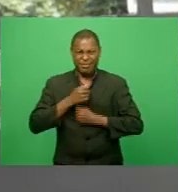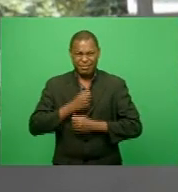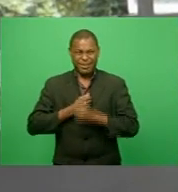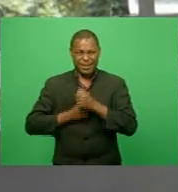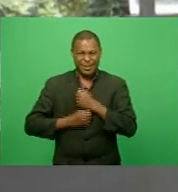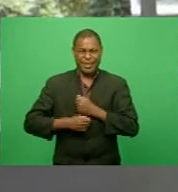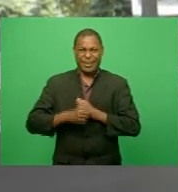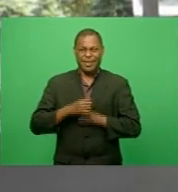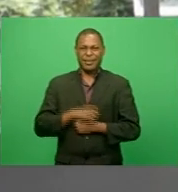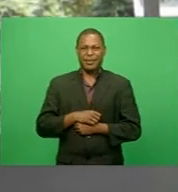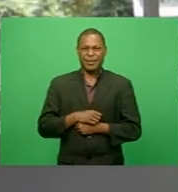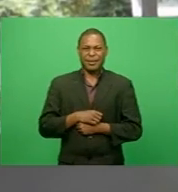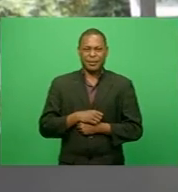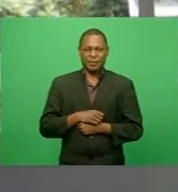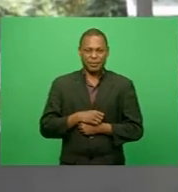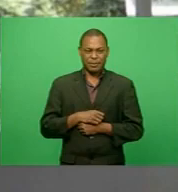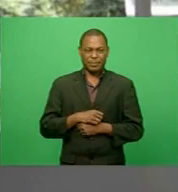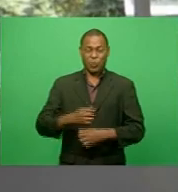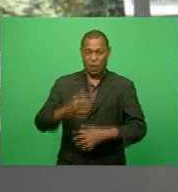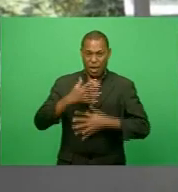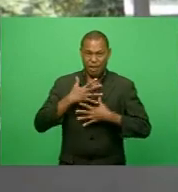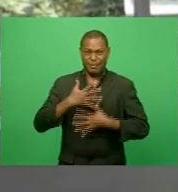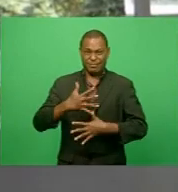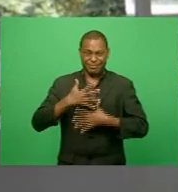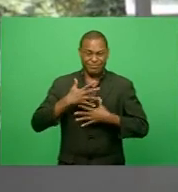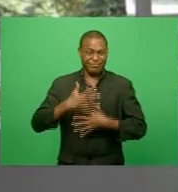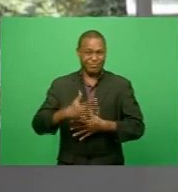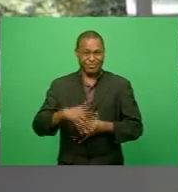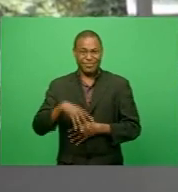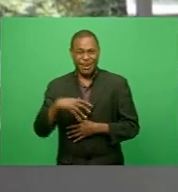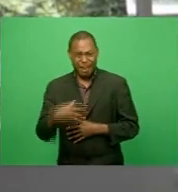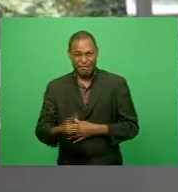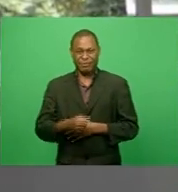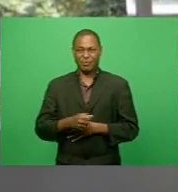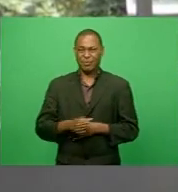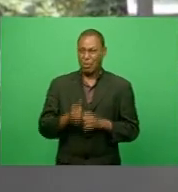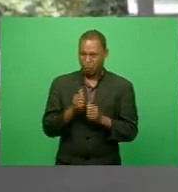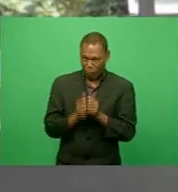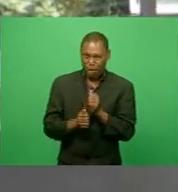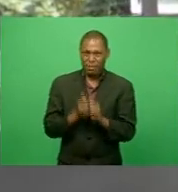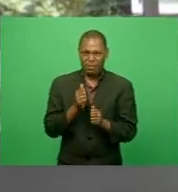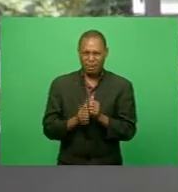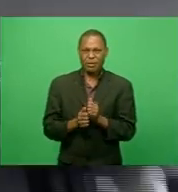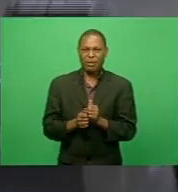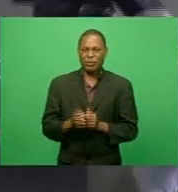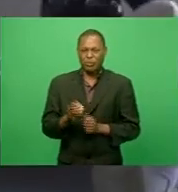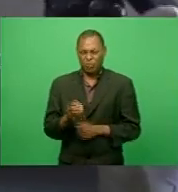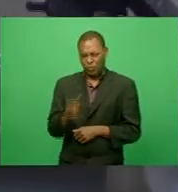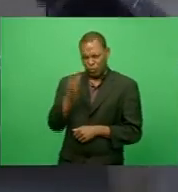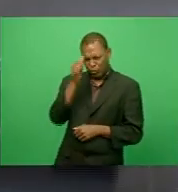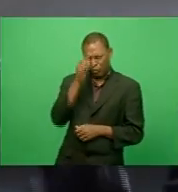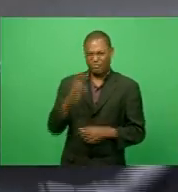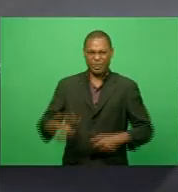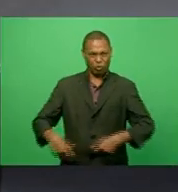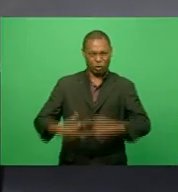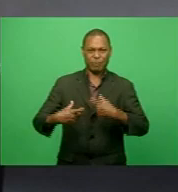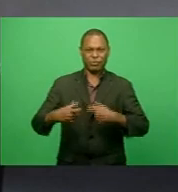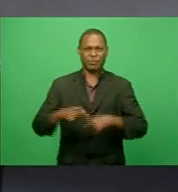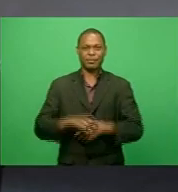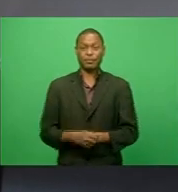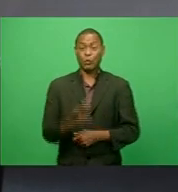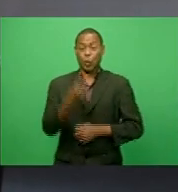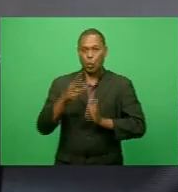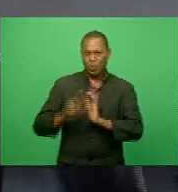on to 3 brothers, and we were all heavy asthmatics, and I knew that this would be a challenge for me. The 2 times Mr.